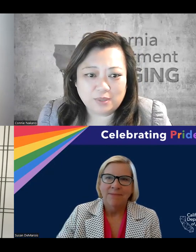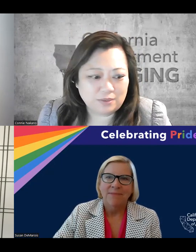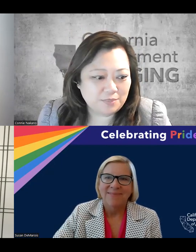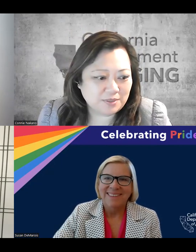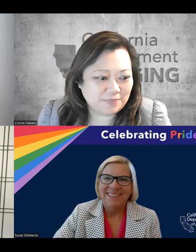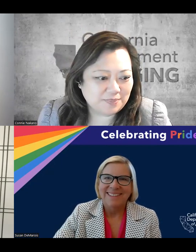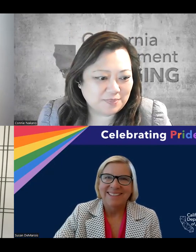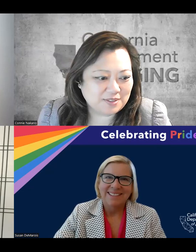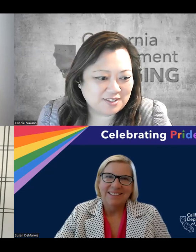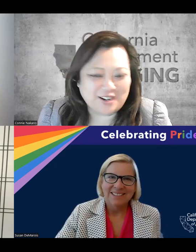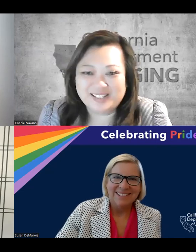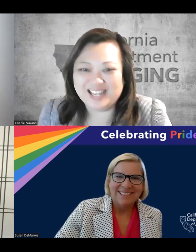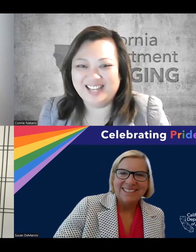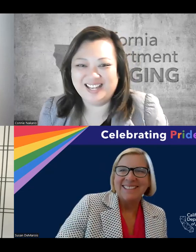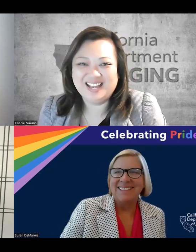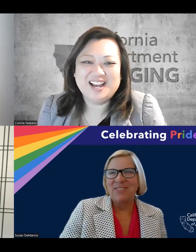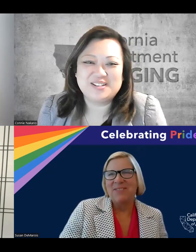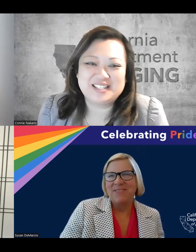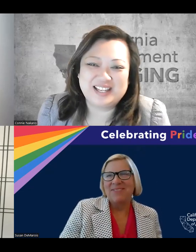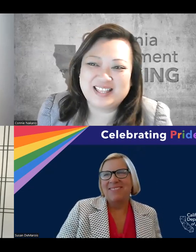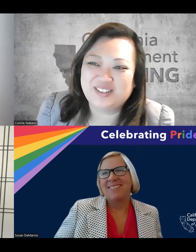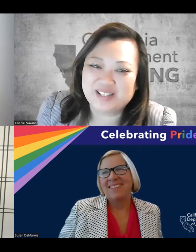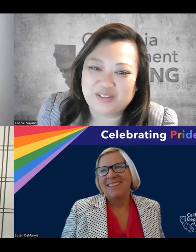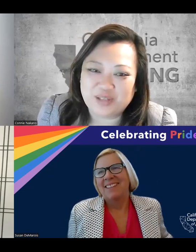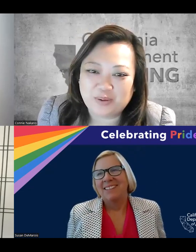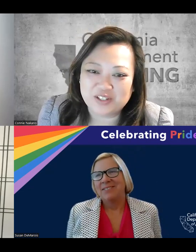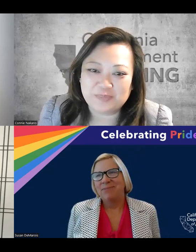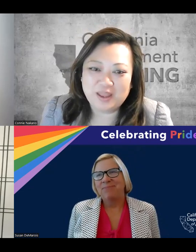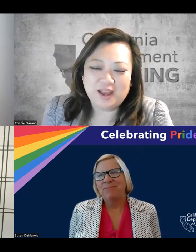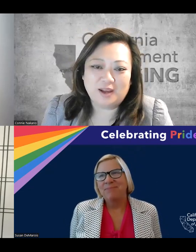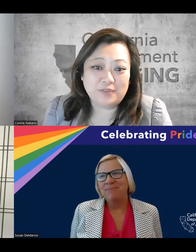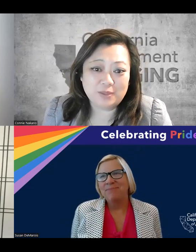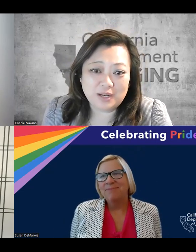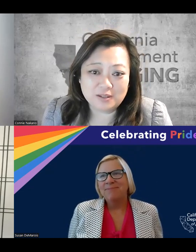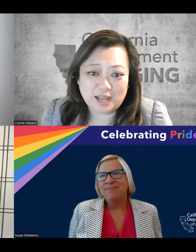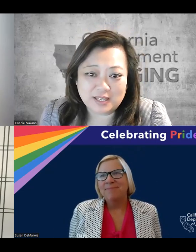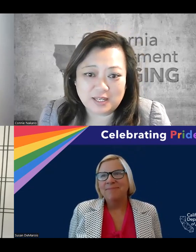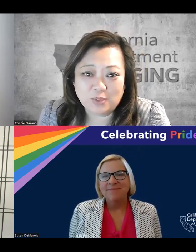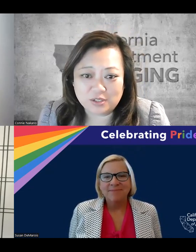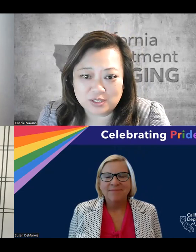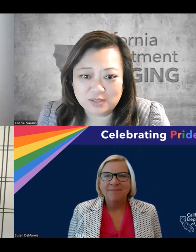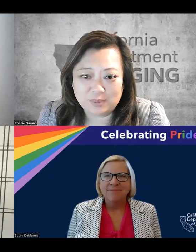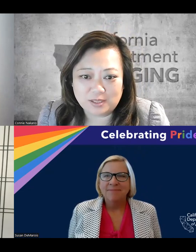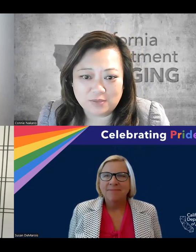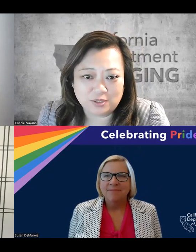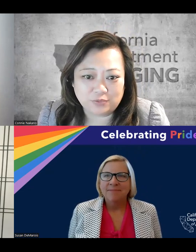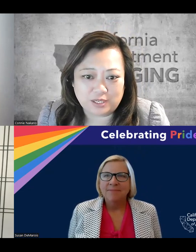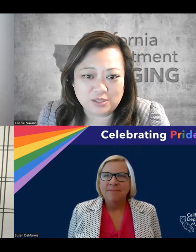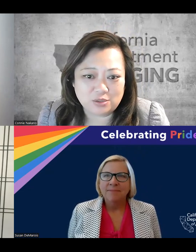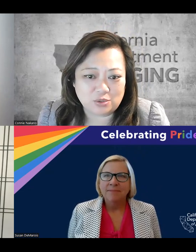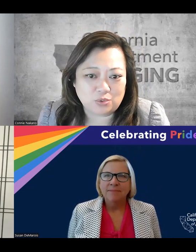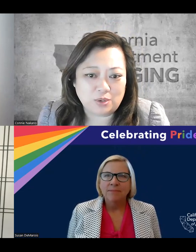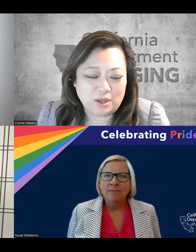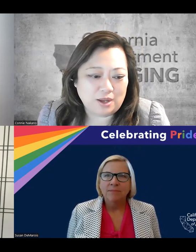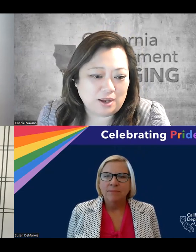Oh, Connie, it looks like you're talking, but Sorry. Thank you, Leslie, for that question. If anyone else has any questions, please feel